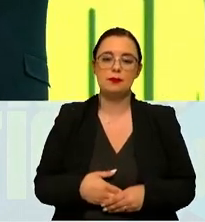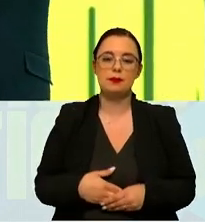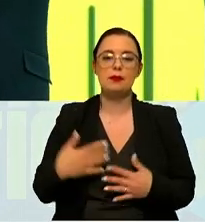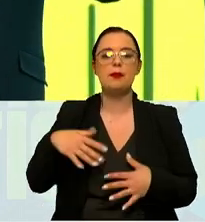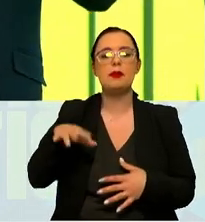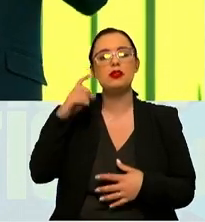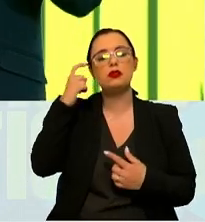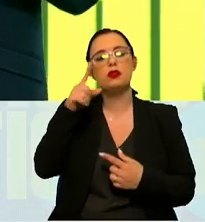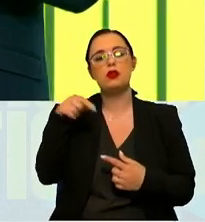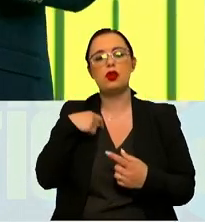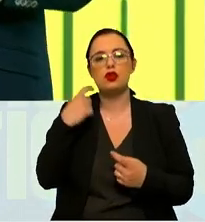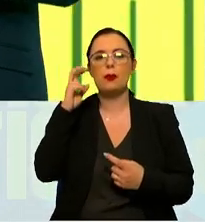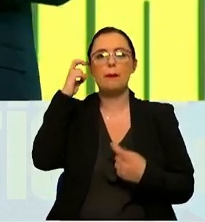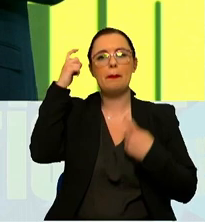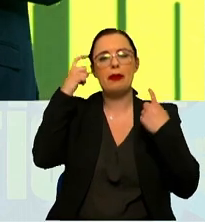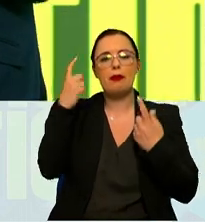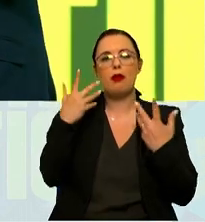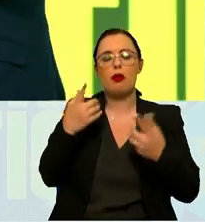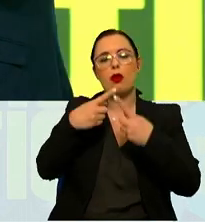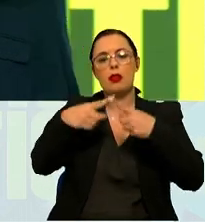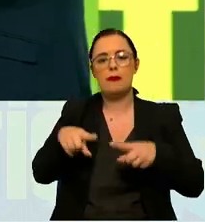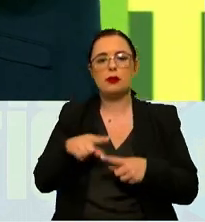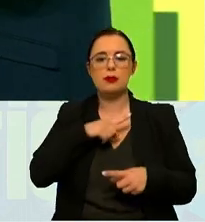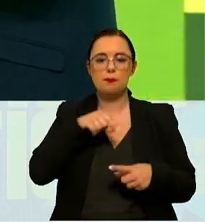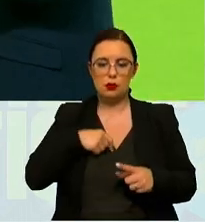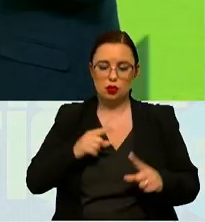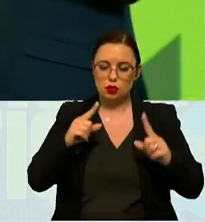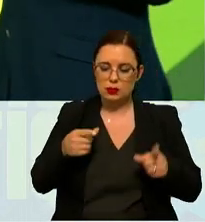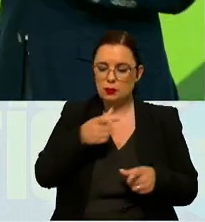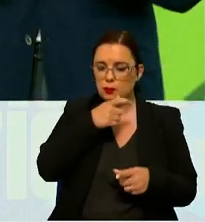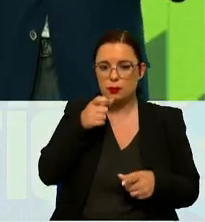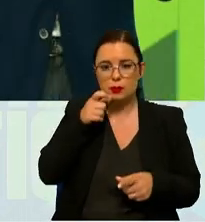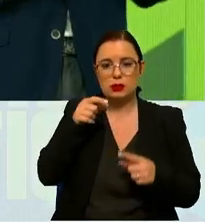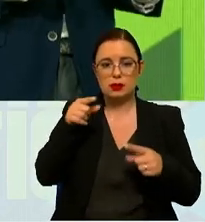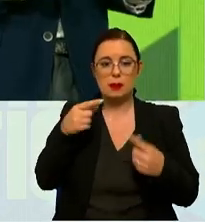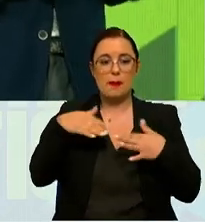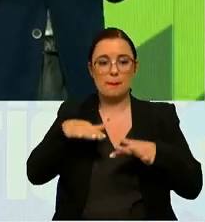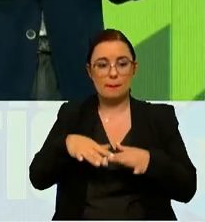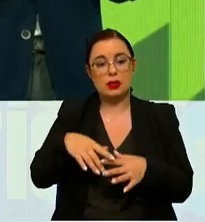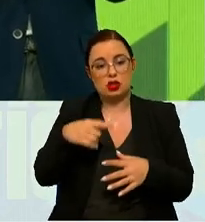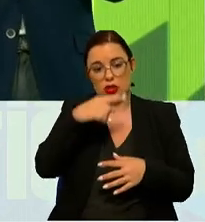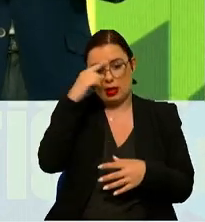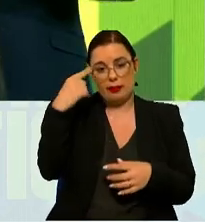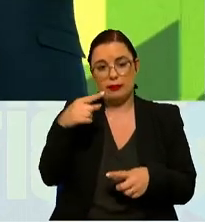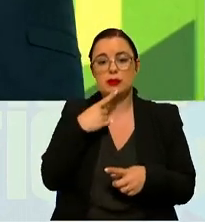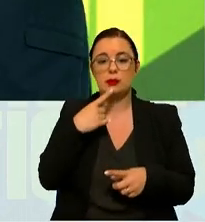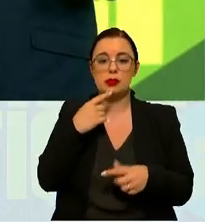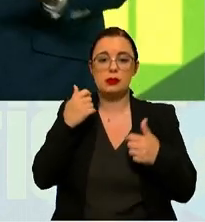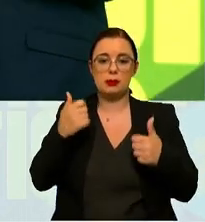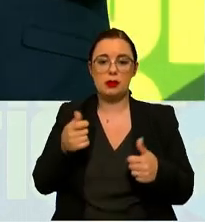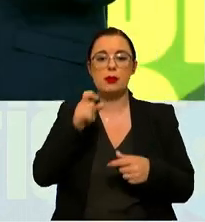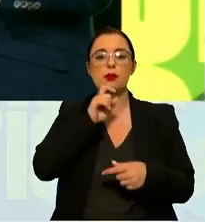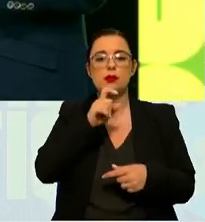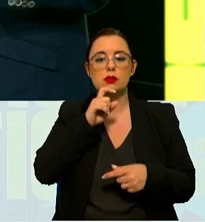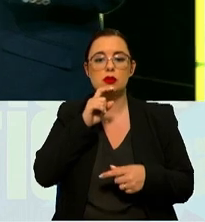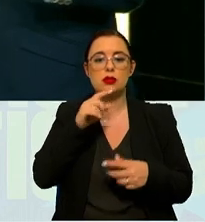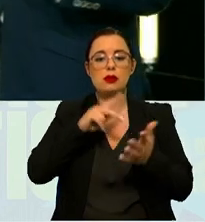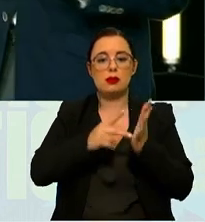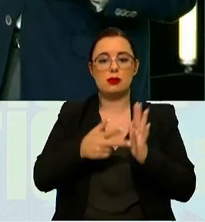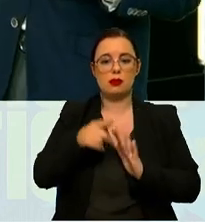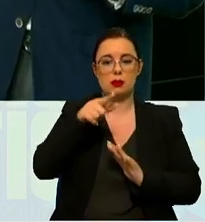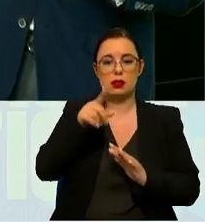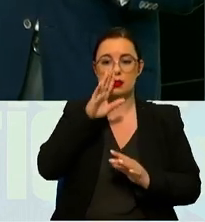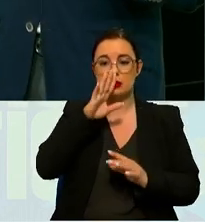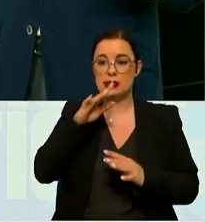at it a bit differently now, right? We start to see that promise, but it's still very hard for us to understand what the potential of this technology can be